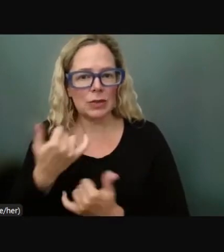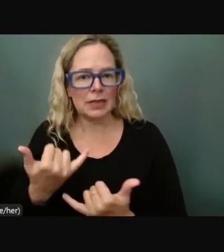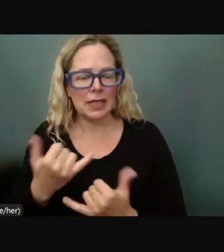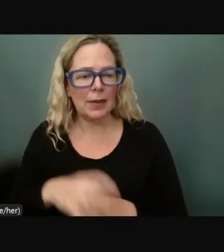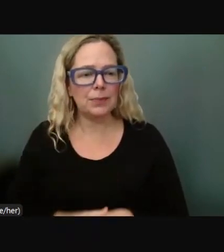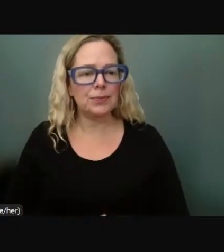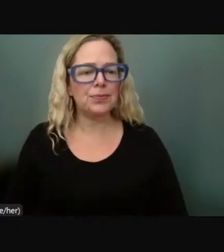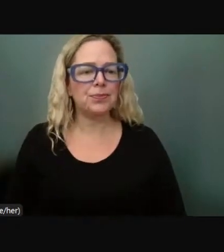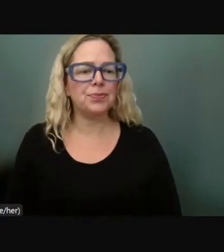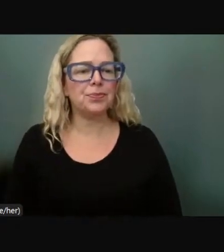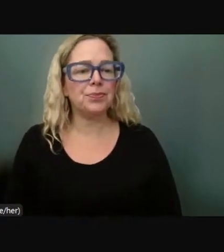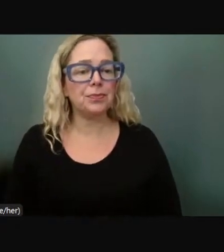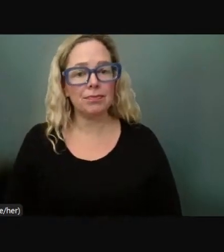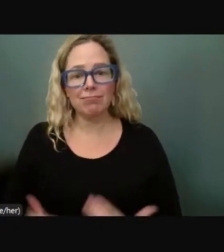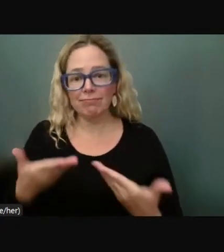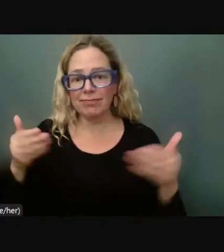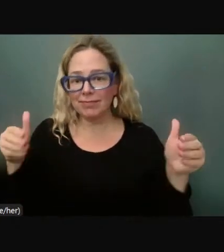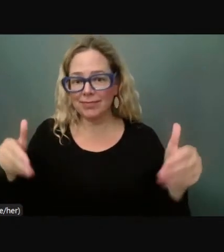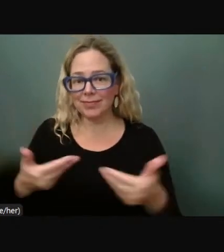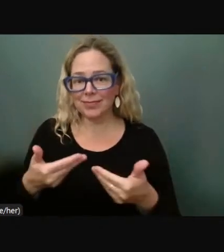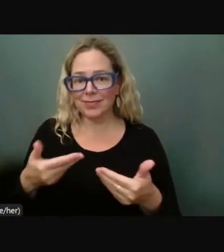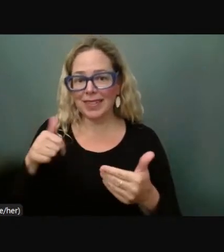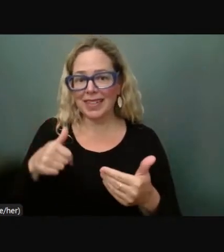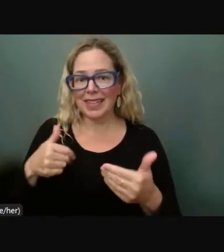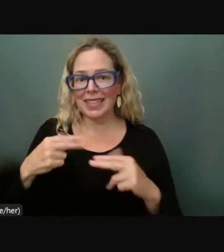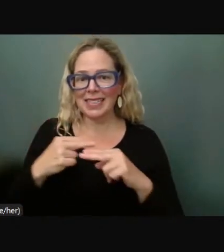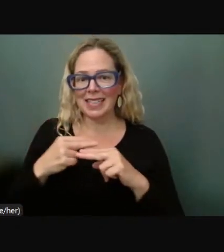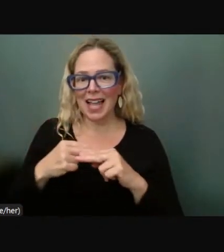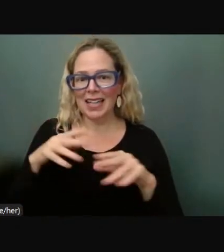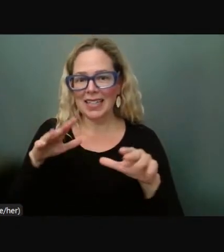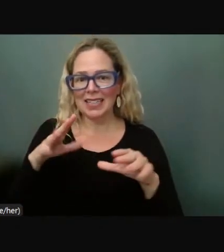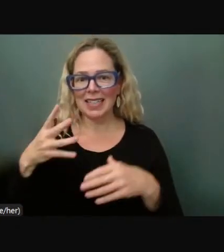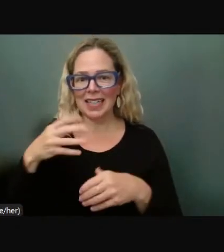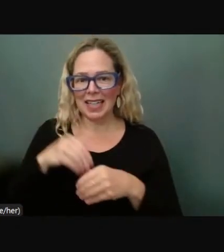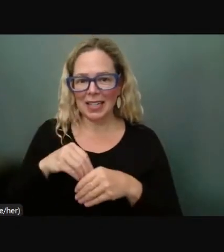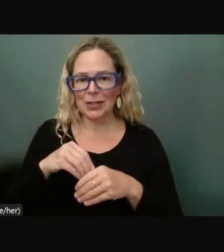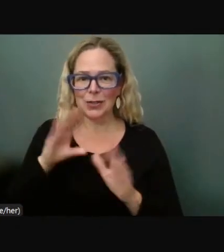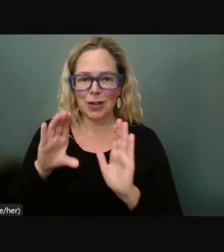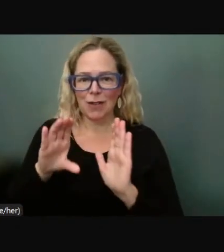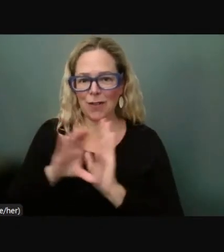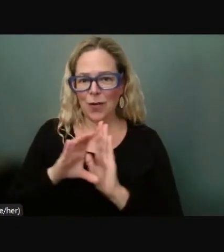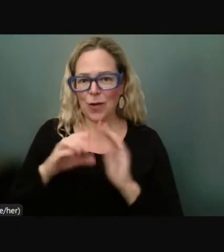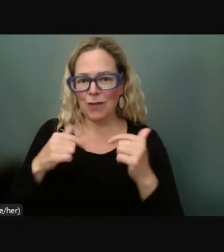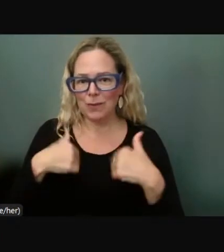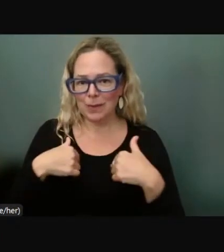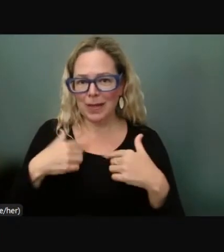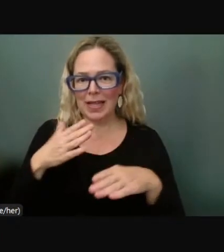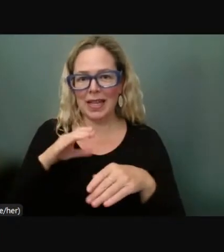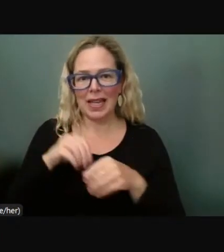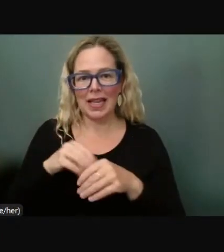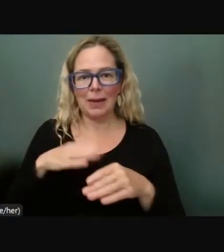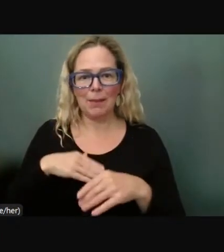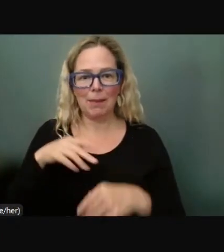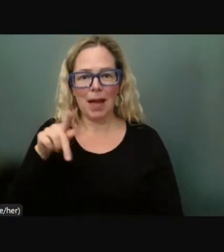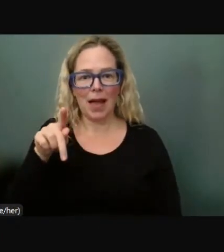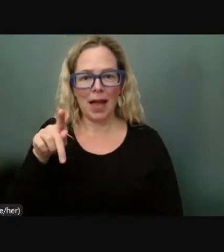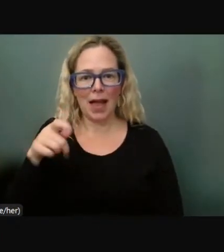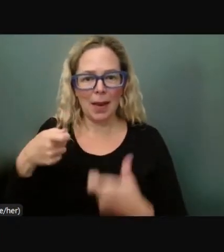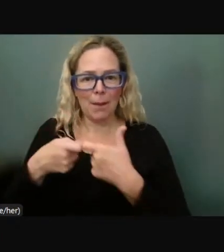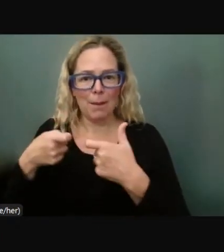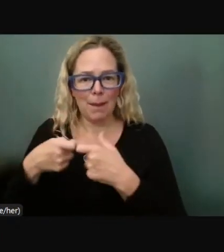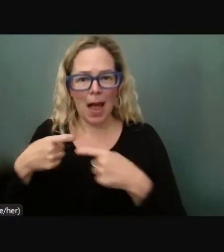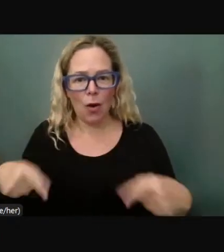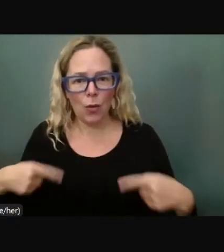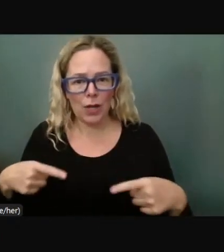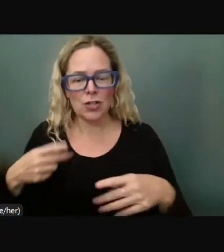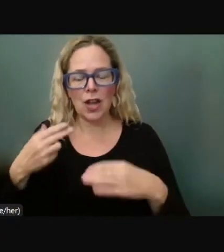So by way of introduction, this slide includes a photo of me in my power wheelchair. I also use a manual wheelchair, an